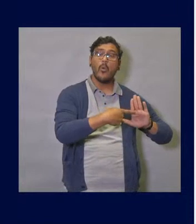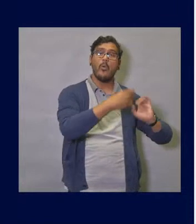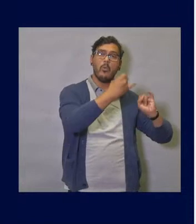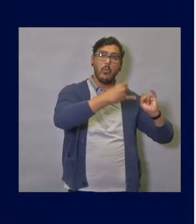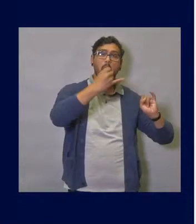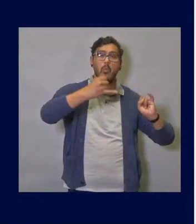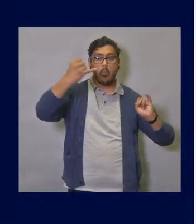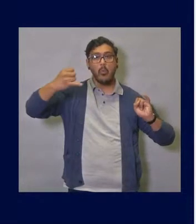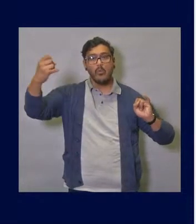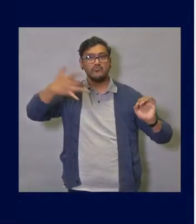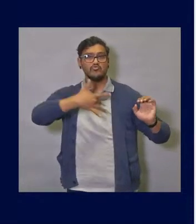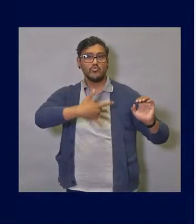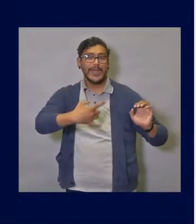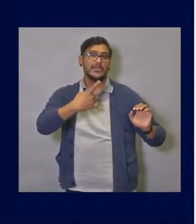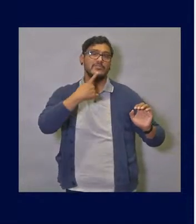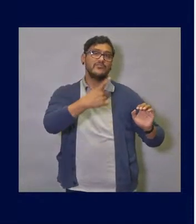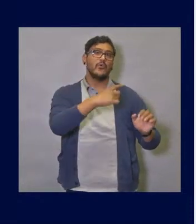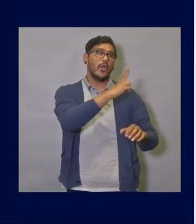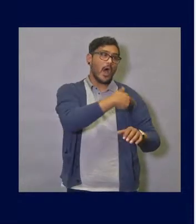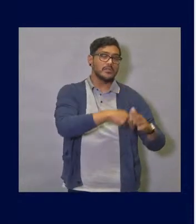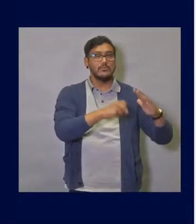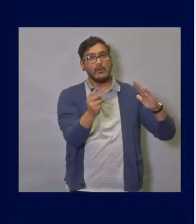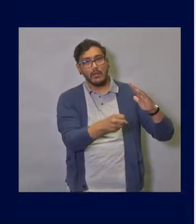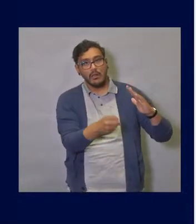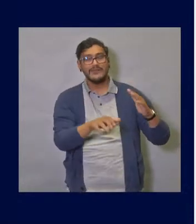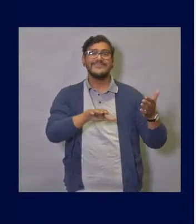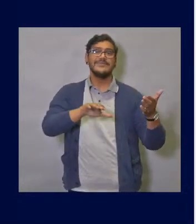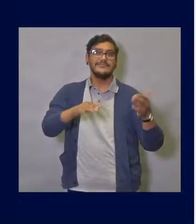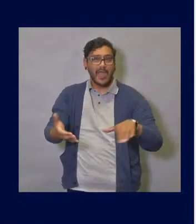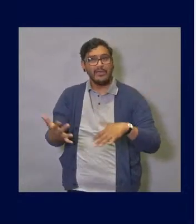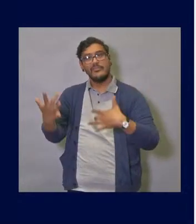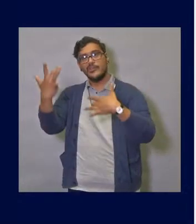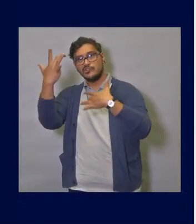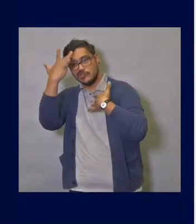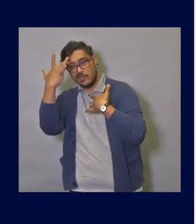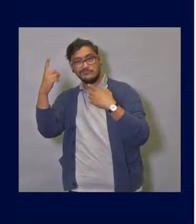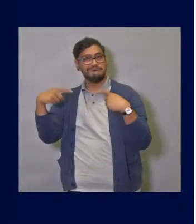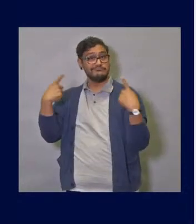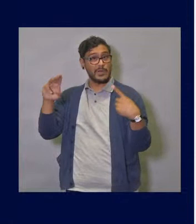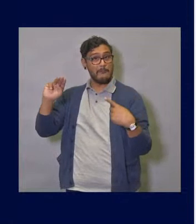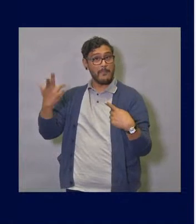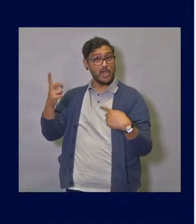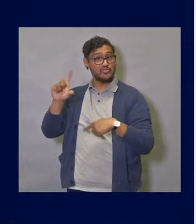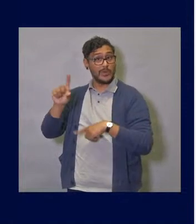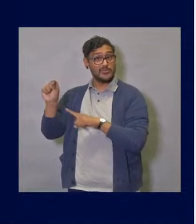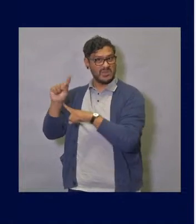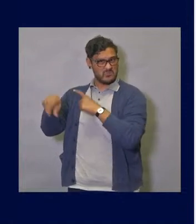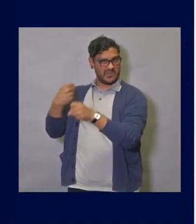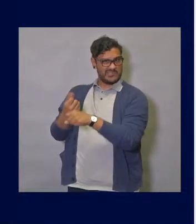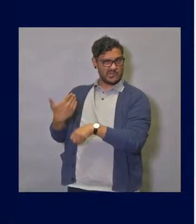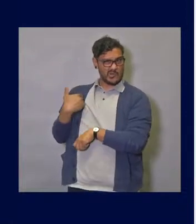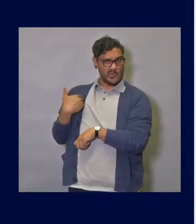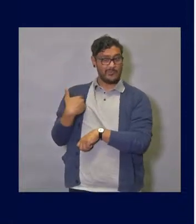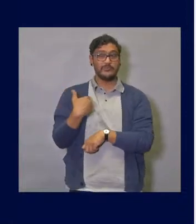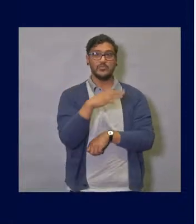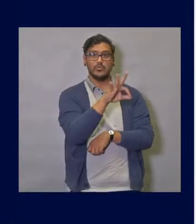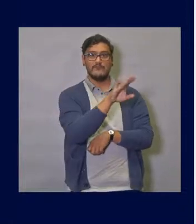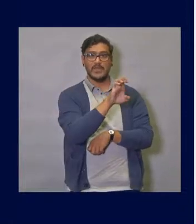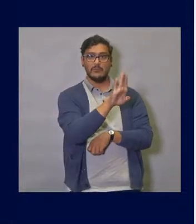cases, hospitalizations, and deaths since March 1st, 2020, through a year ago, through February